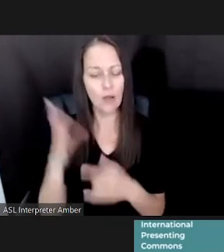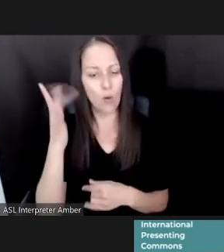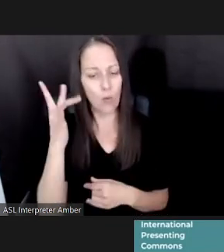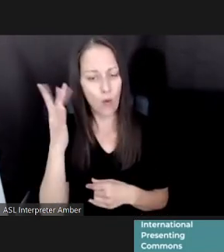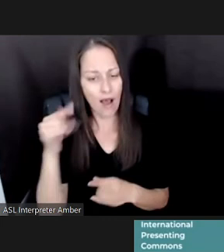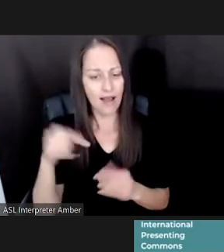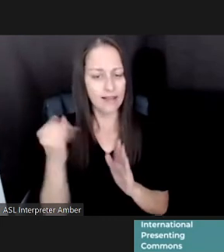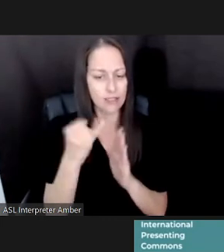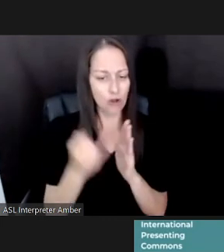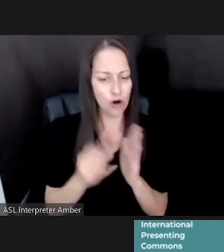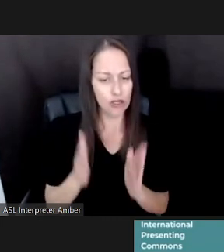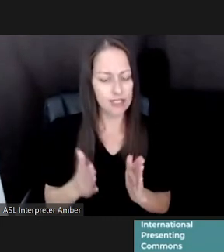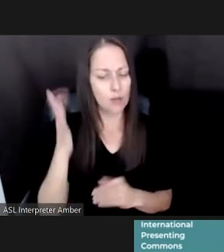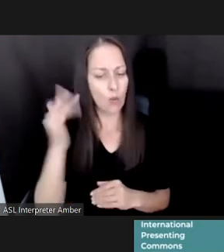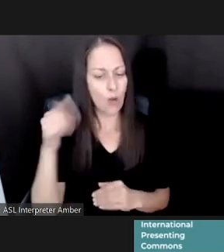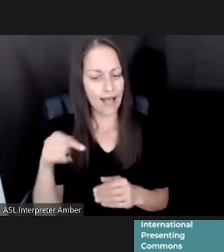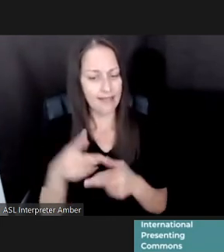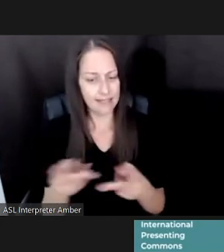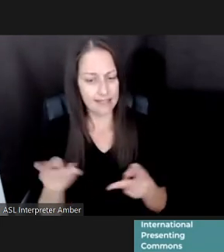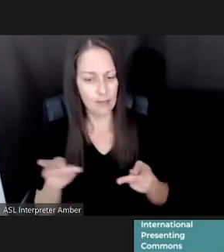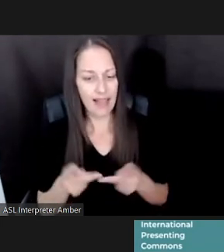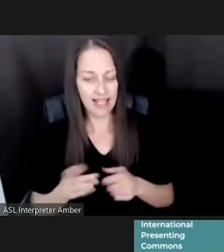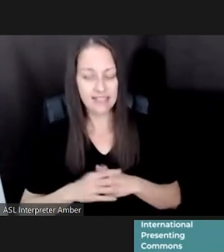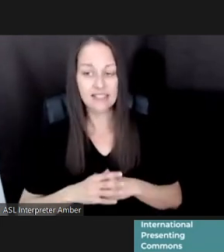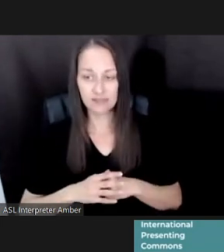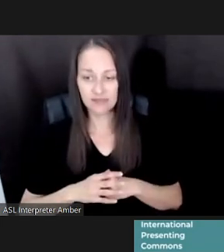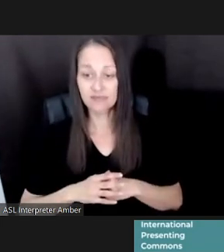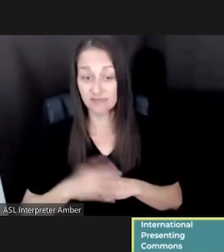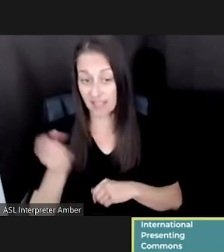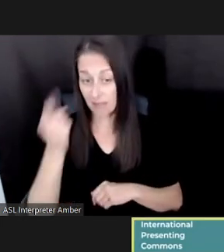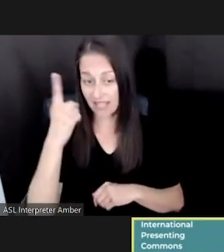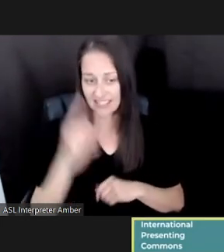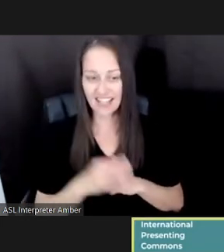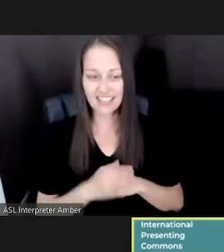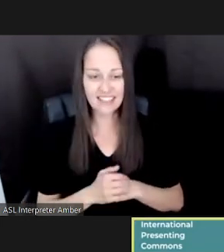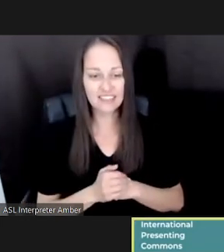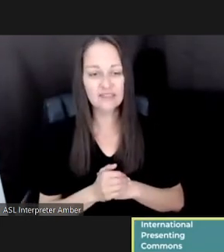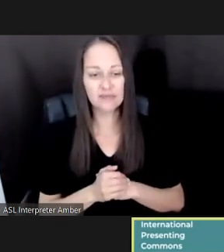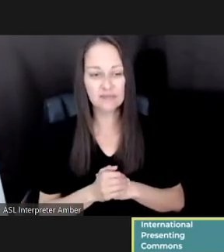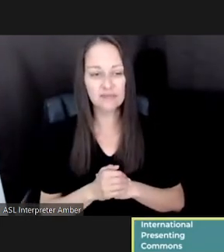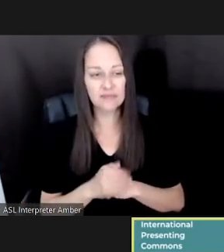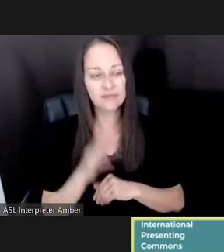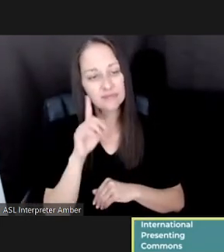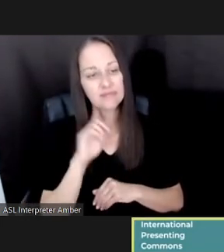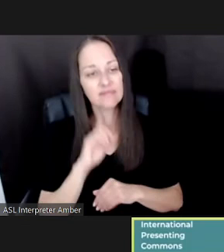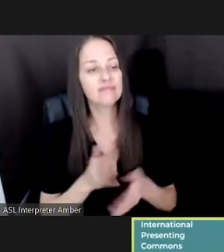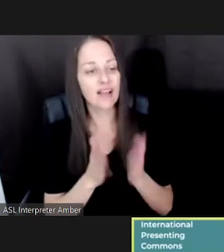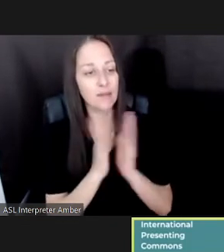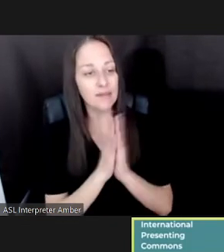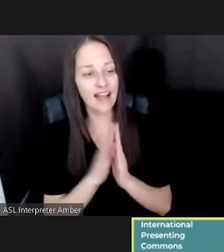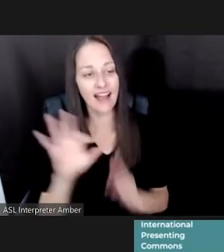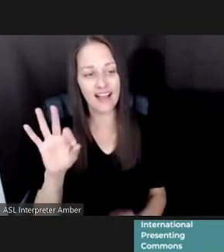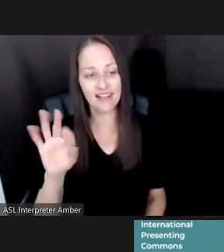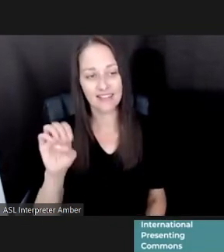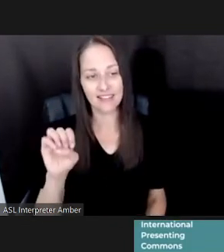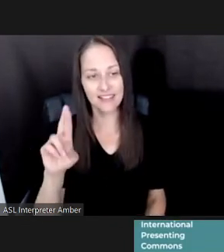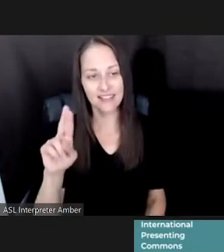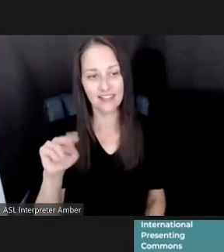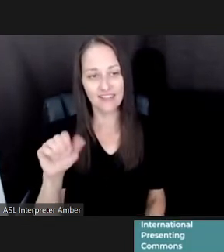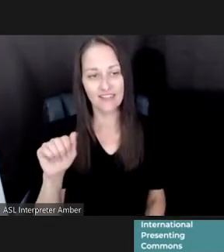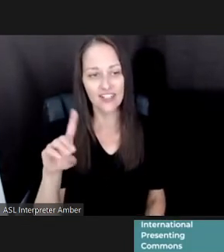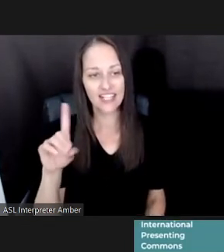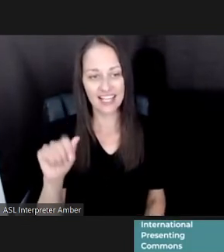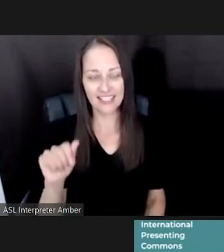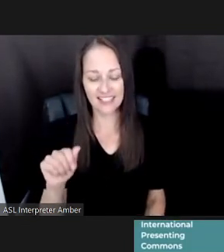place. Does that make sense? I'm going to ask Fernanda to jump in with us. I definitely wanted